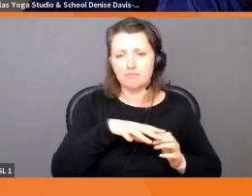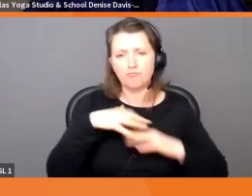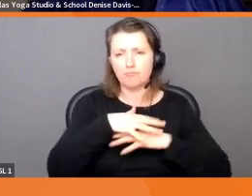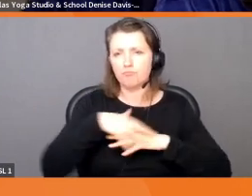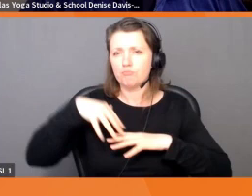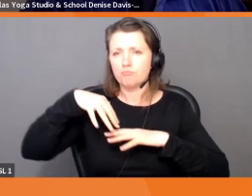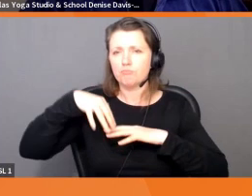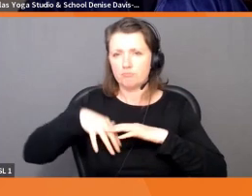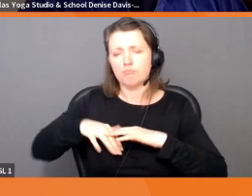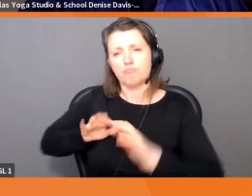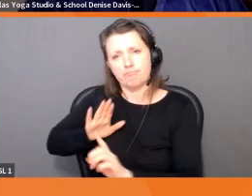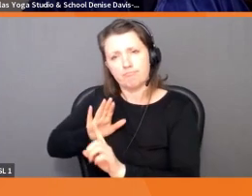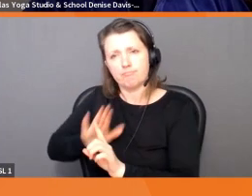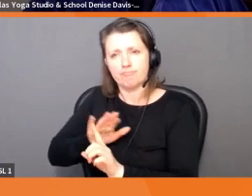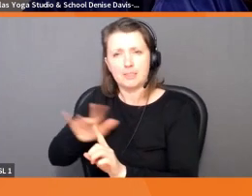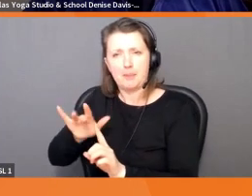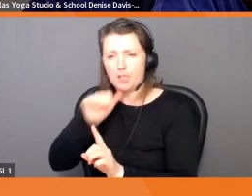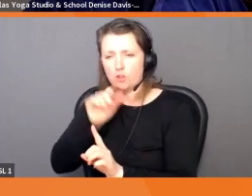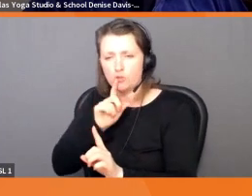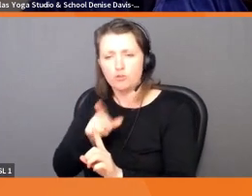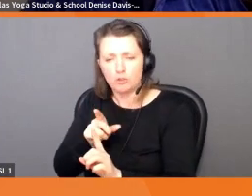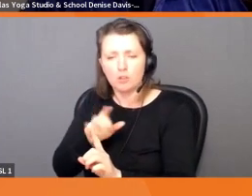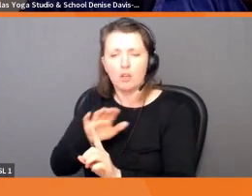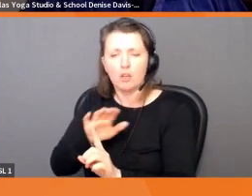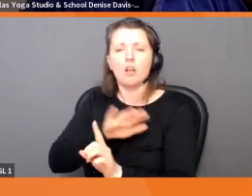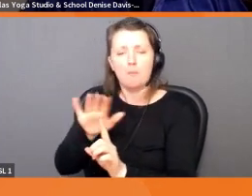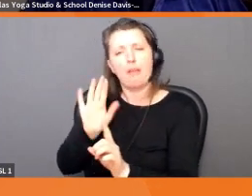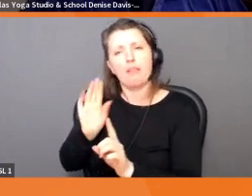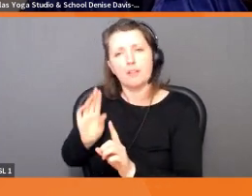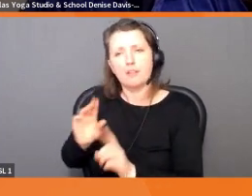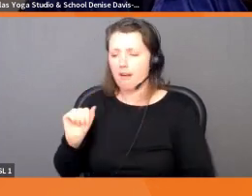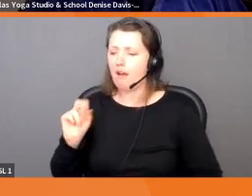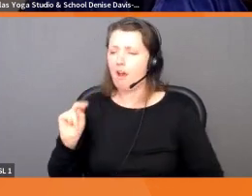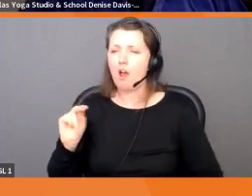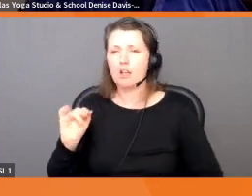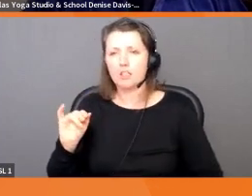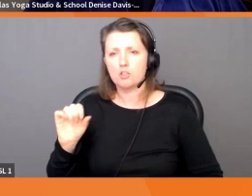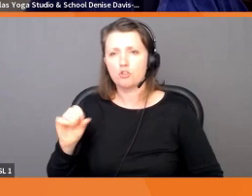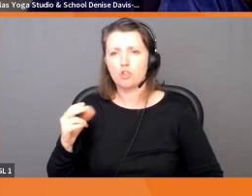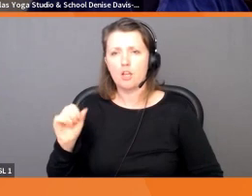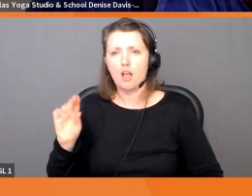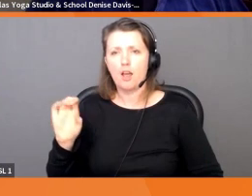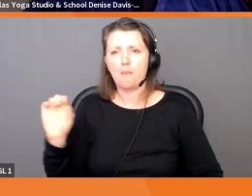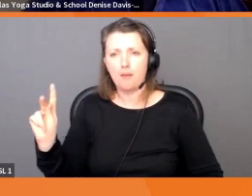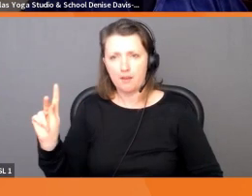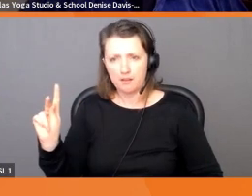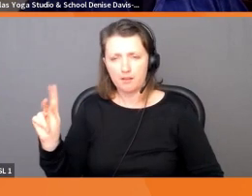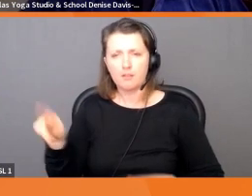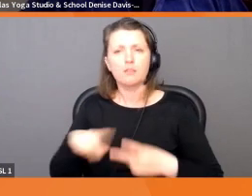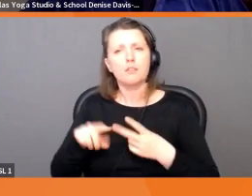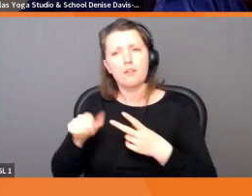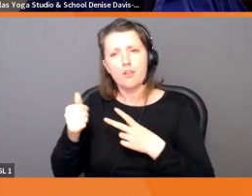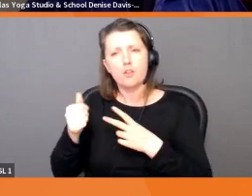on either side of the Grand River. And we want to honor the history and legacy of the Anishinaabe, the Haudenosaunee, and the Adirondack people.